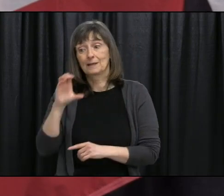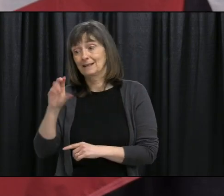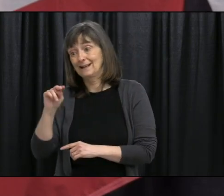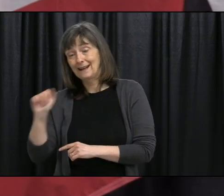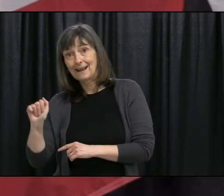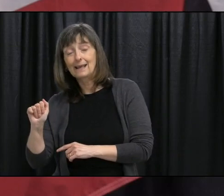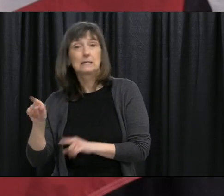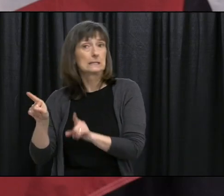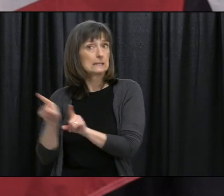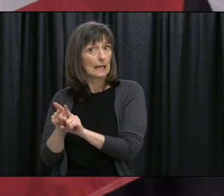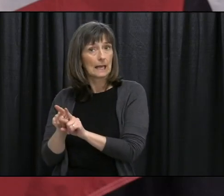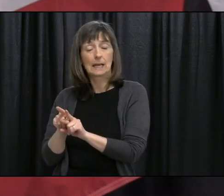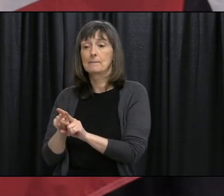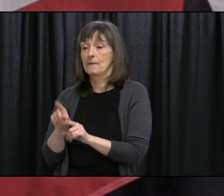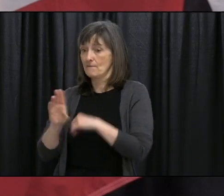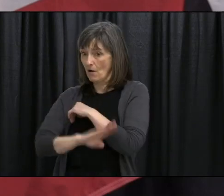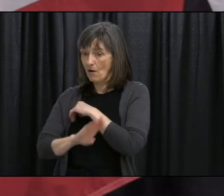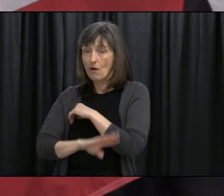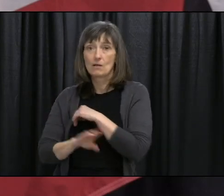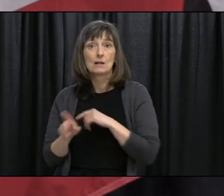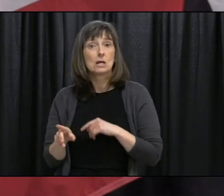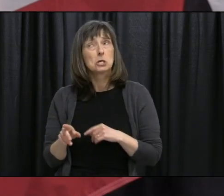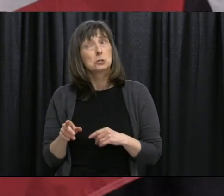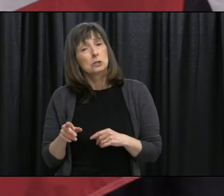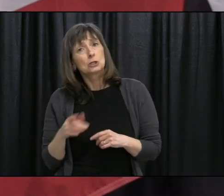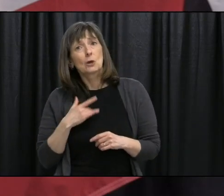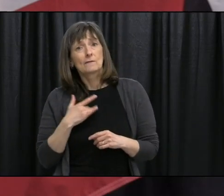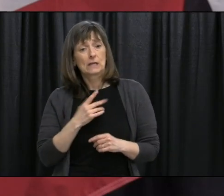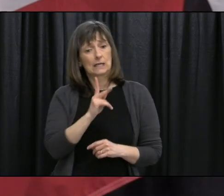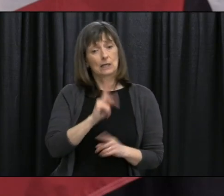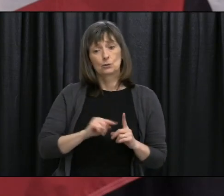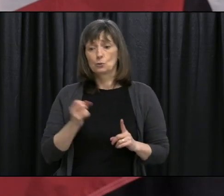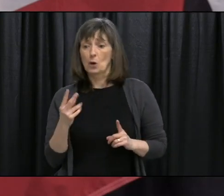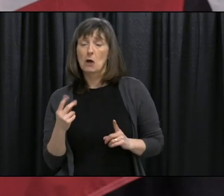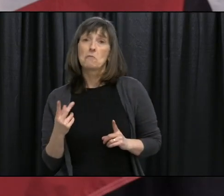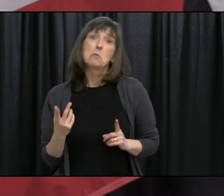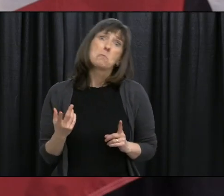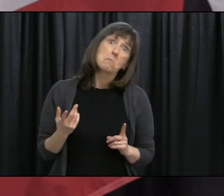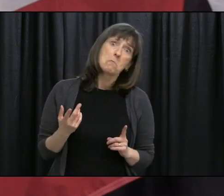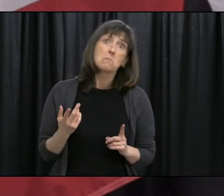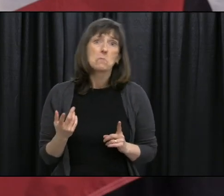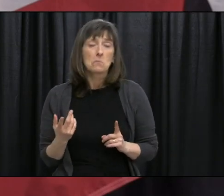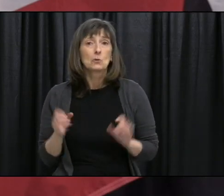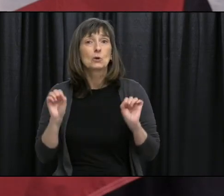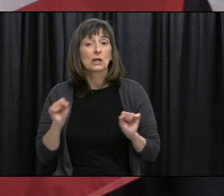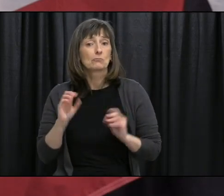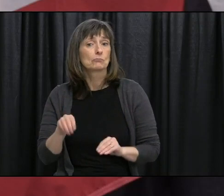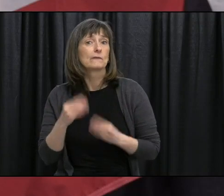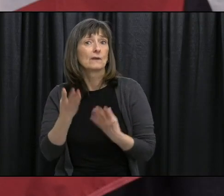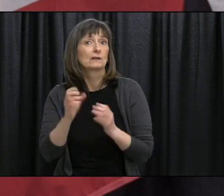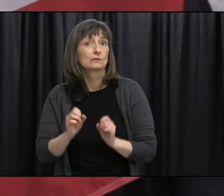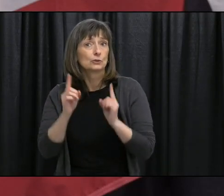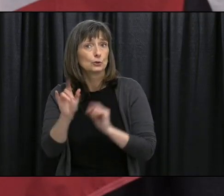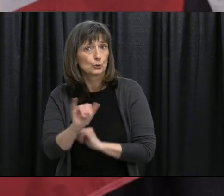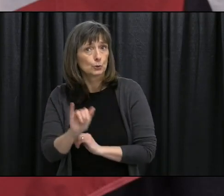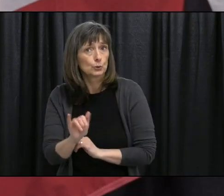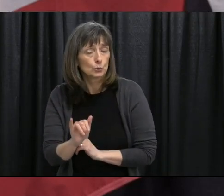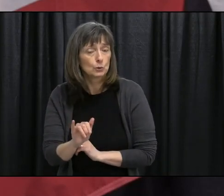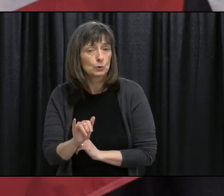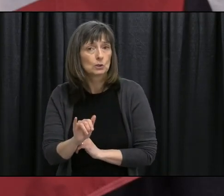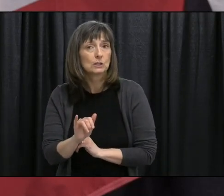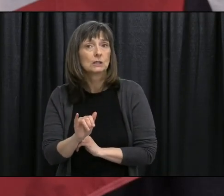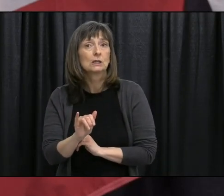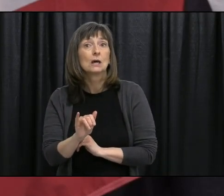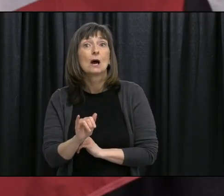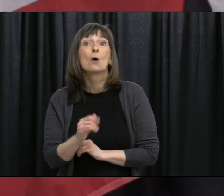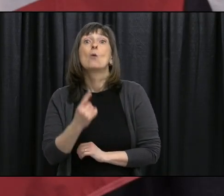same thing. And I think there's opportunities for us in the K-12 system to be able to provide that level of education. One of the things that we did